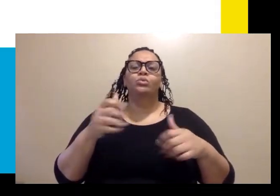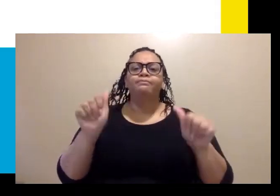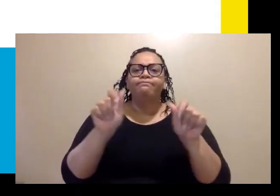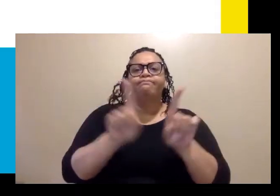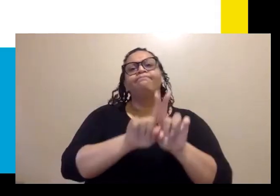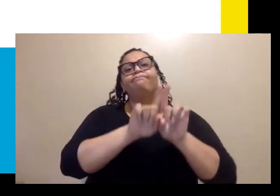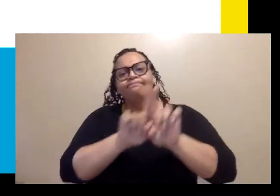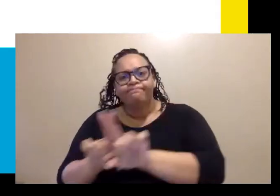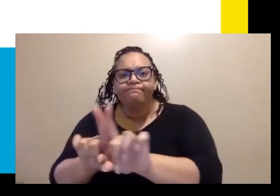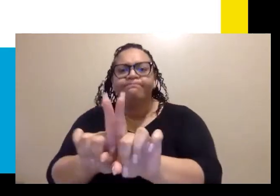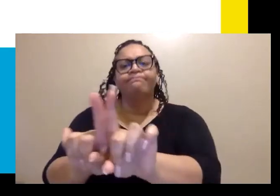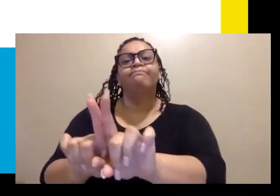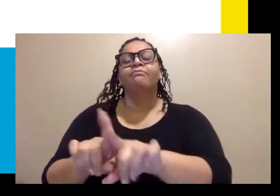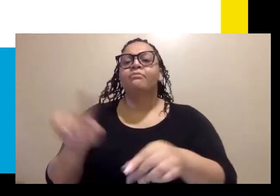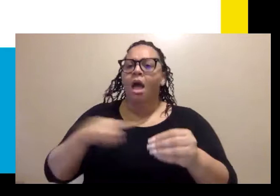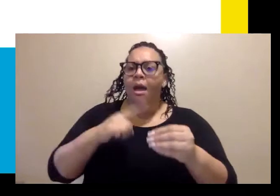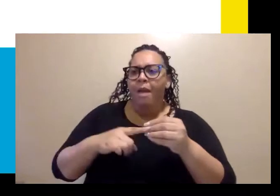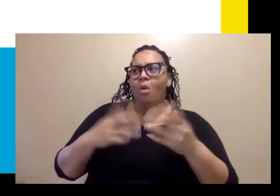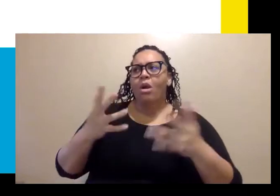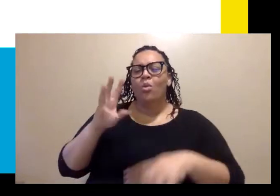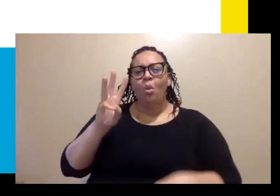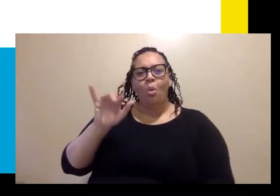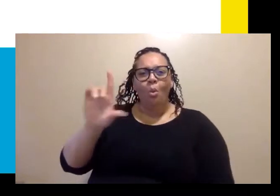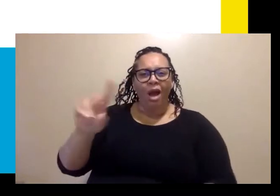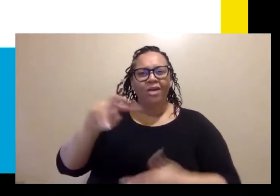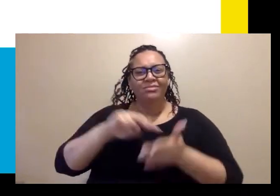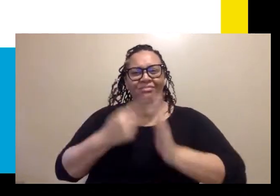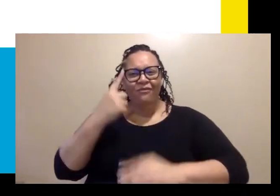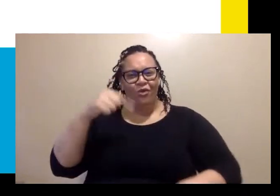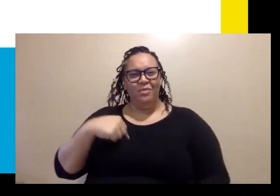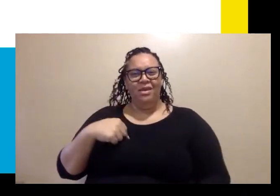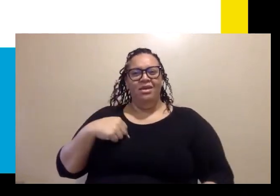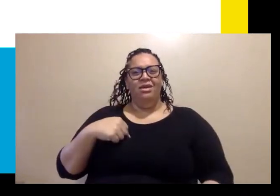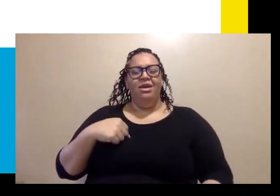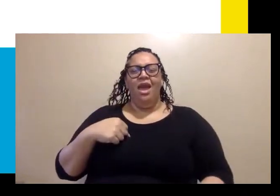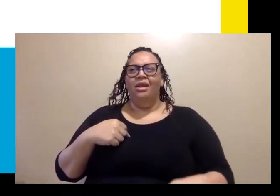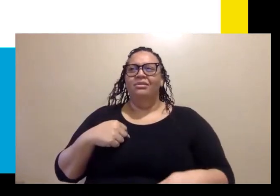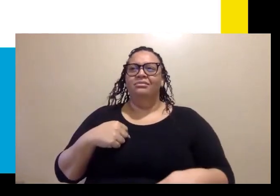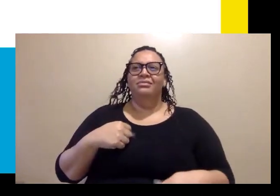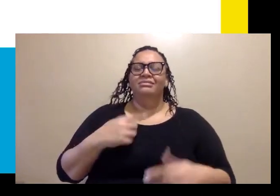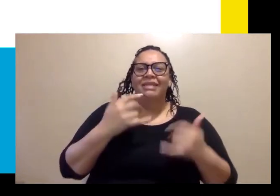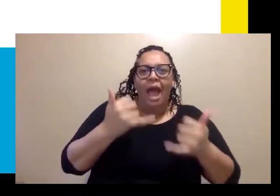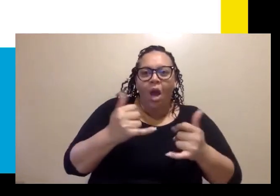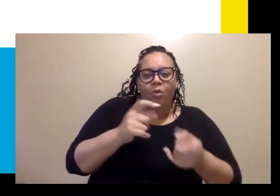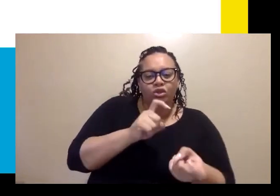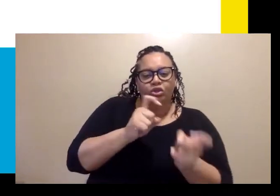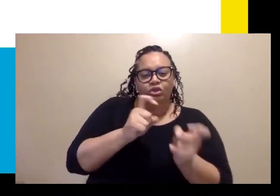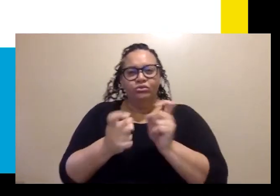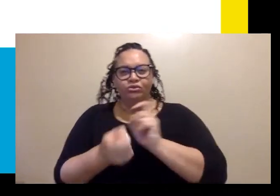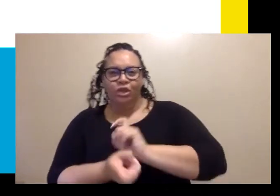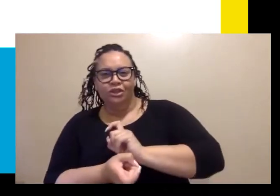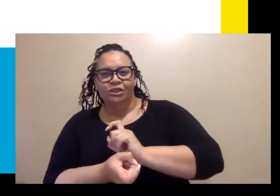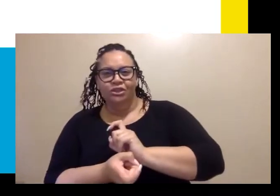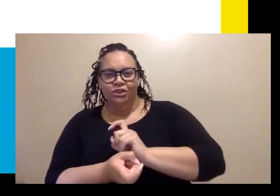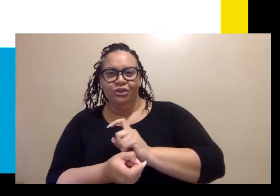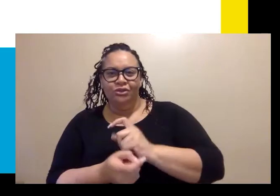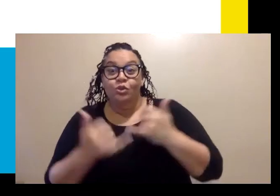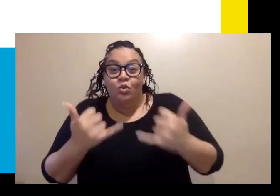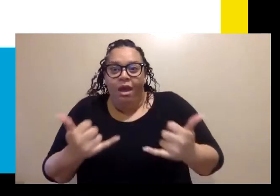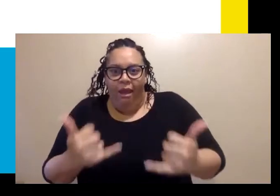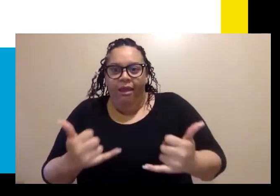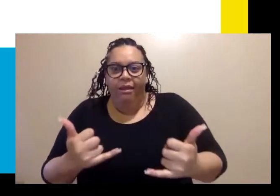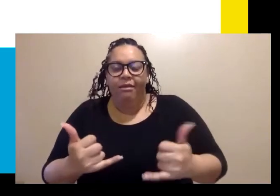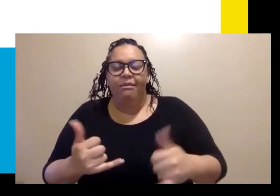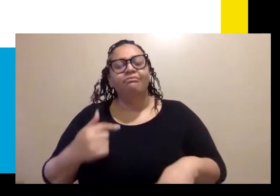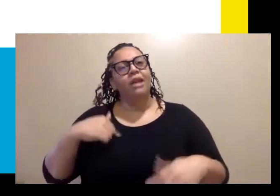meant for me, my beginning journey, and what it's evolved into now, present day, and what I hope that it